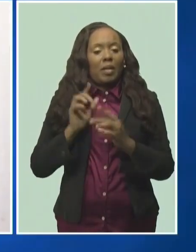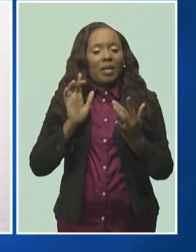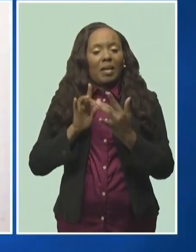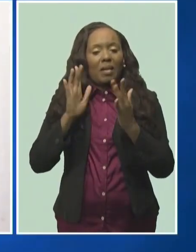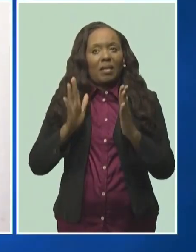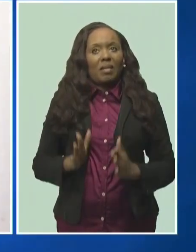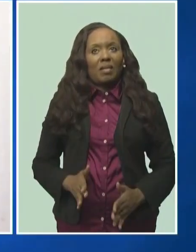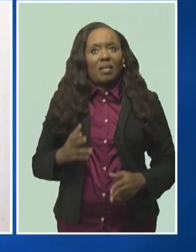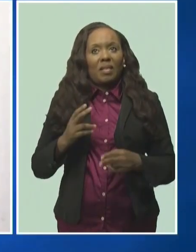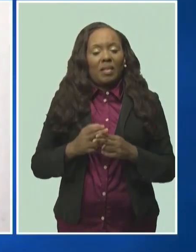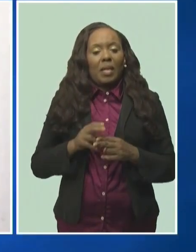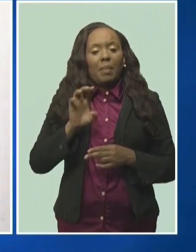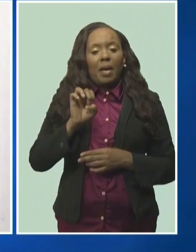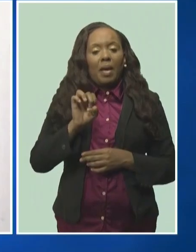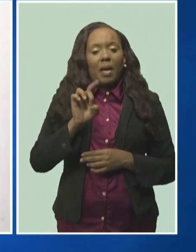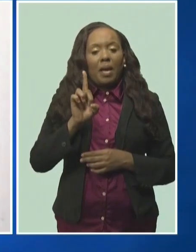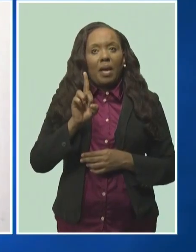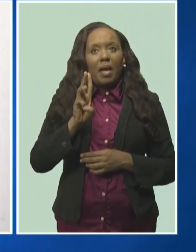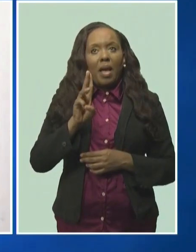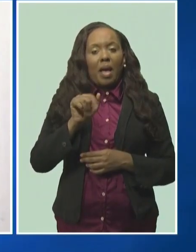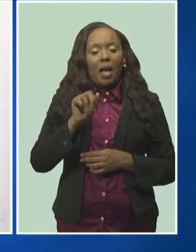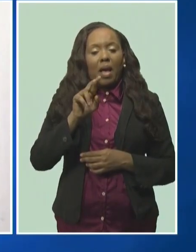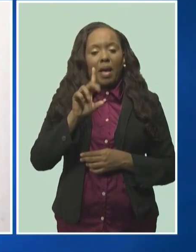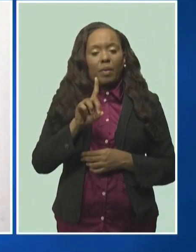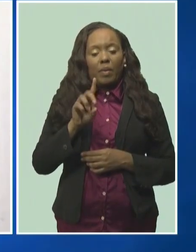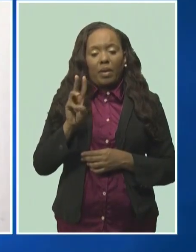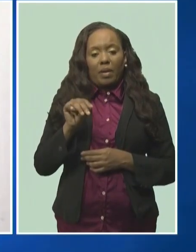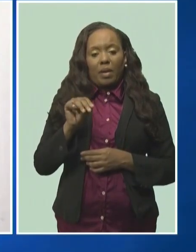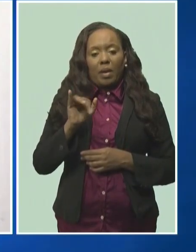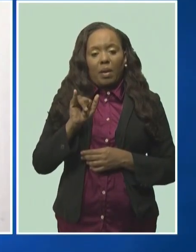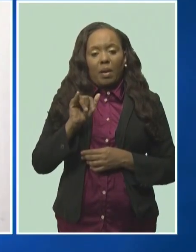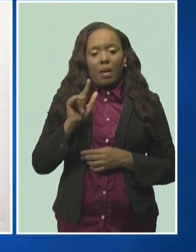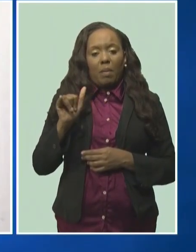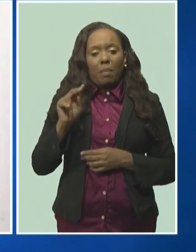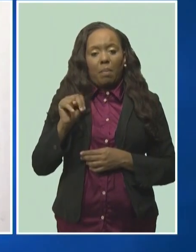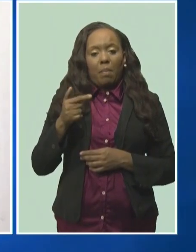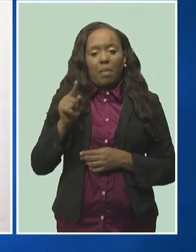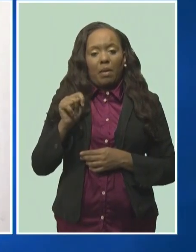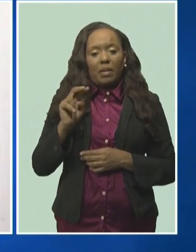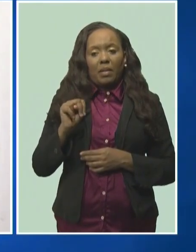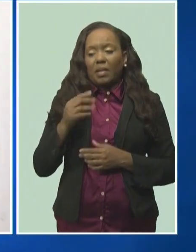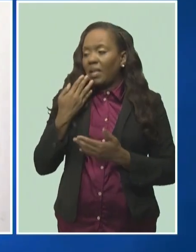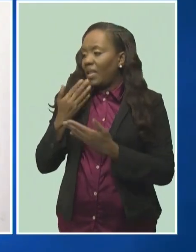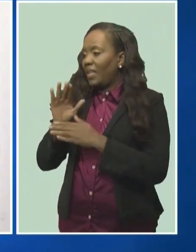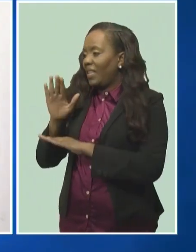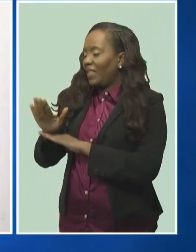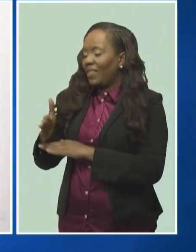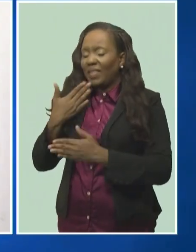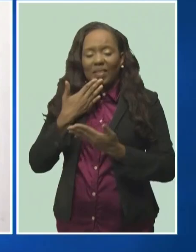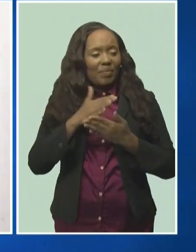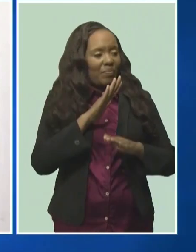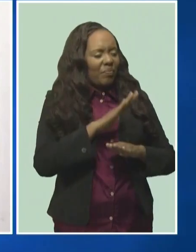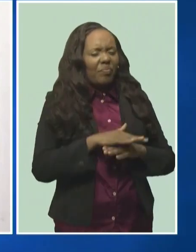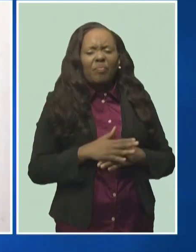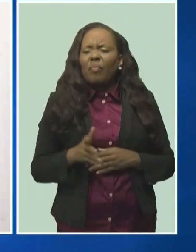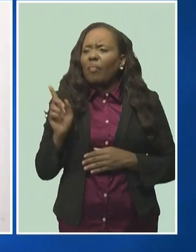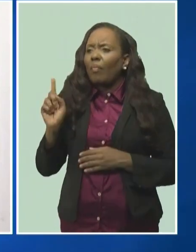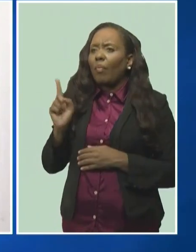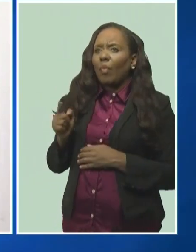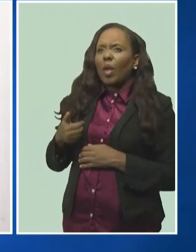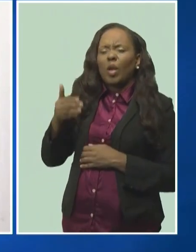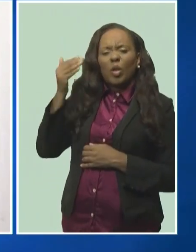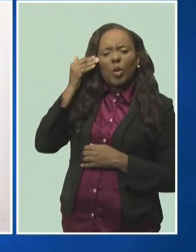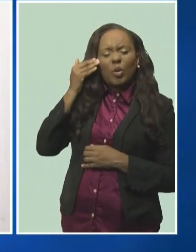Millington. Good evening, Mr. Millington. Thanks for joining us. Good evening. Now, Mr. Millington, I'm sure you're aware of these latest